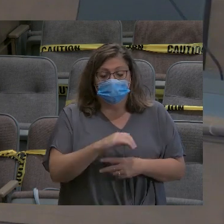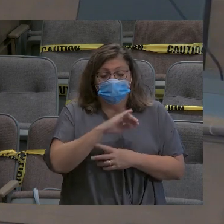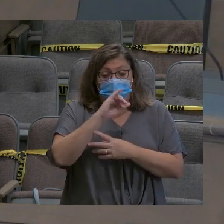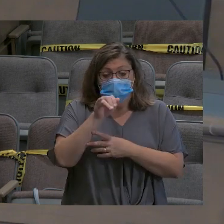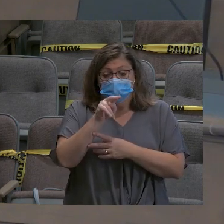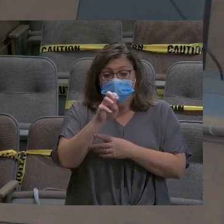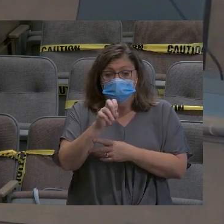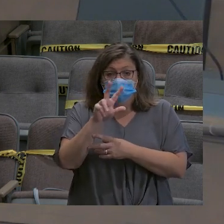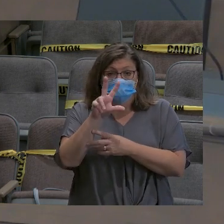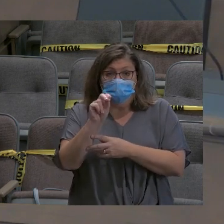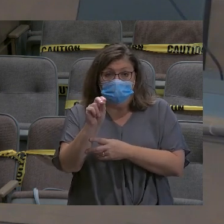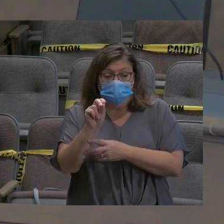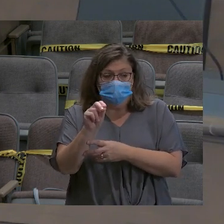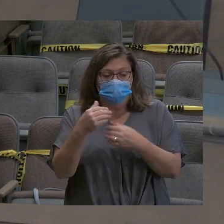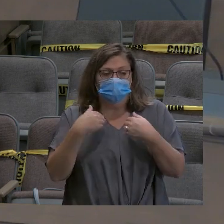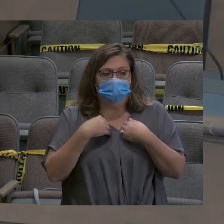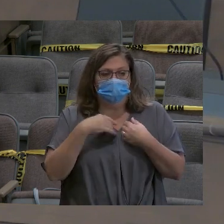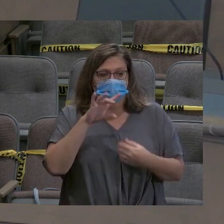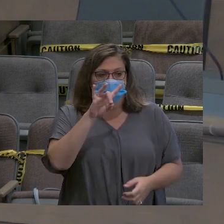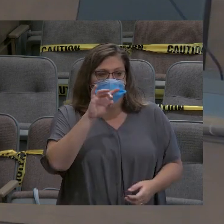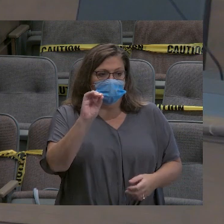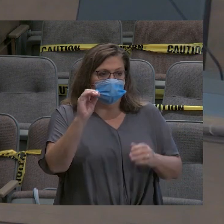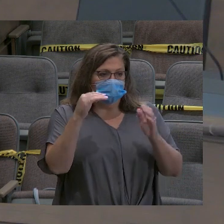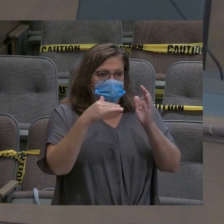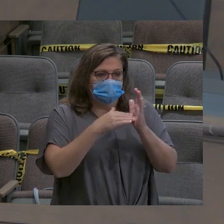30th, there were